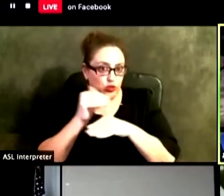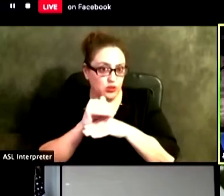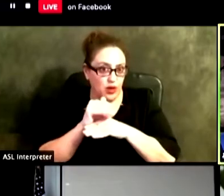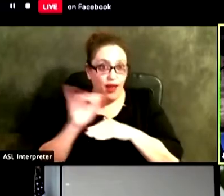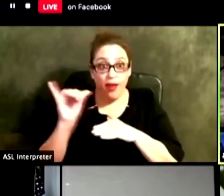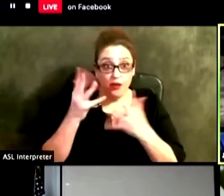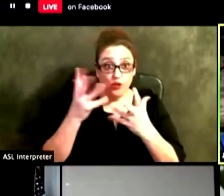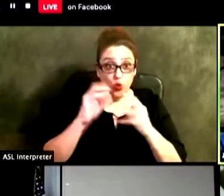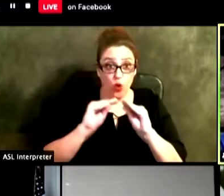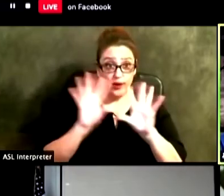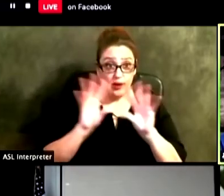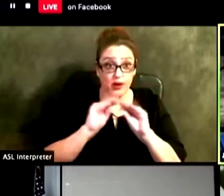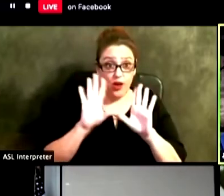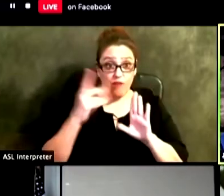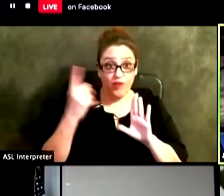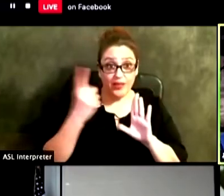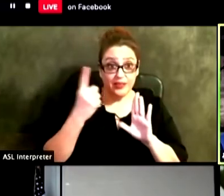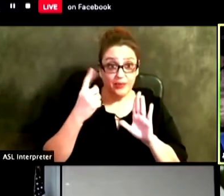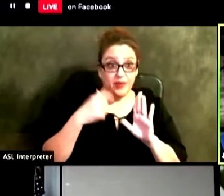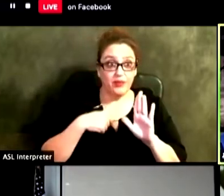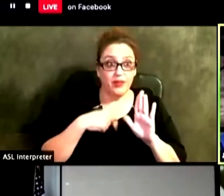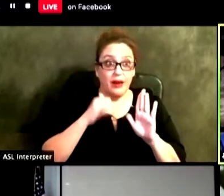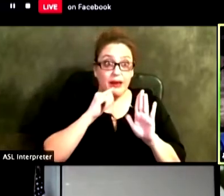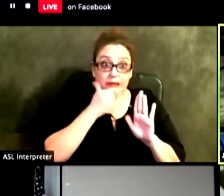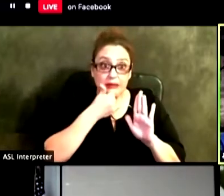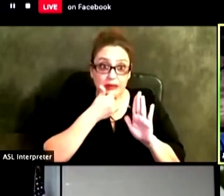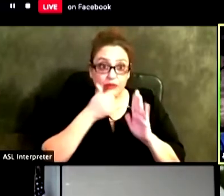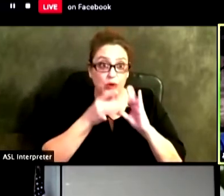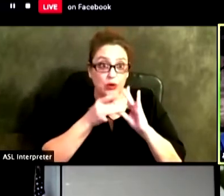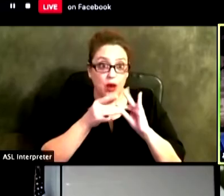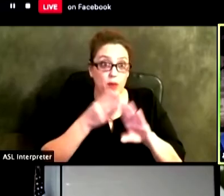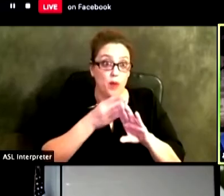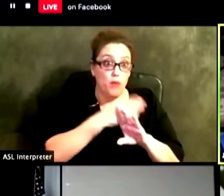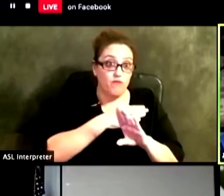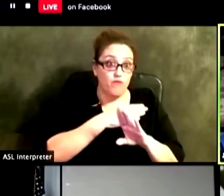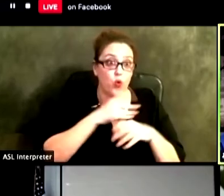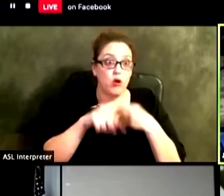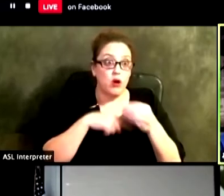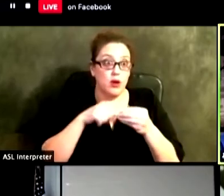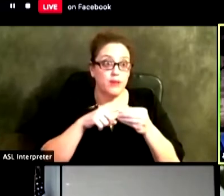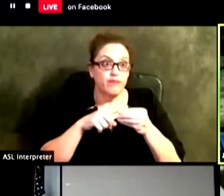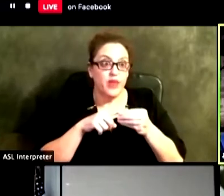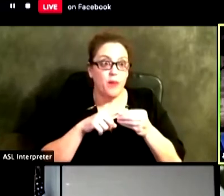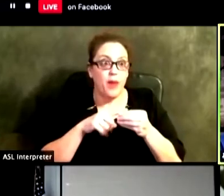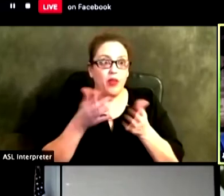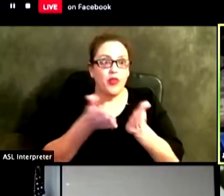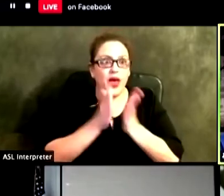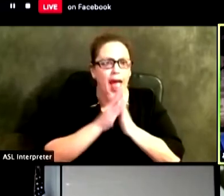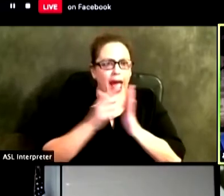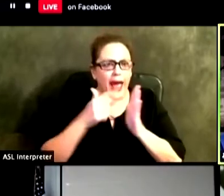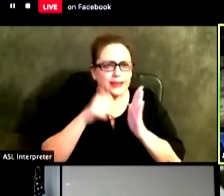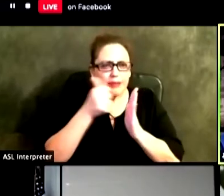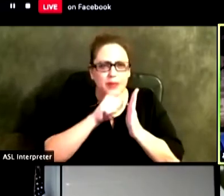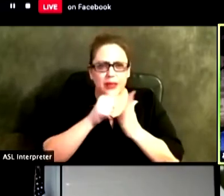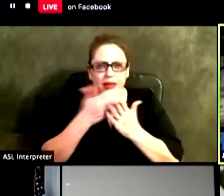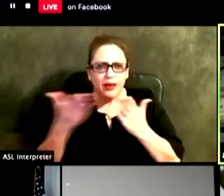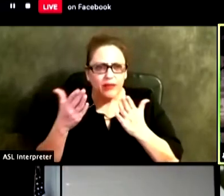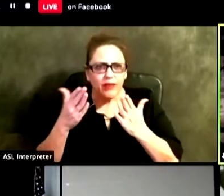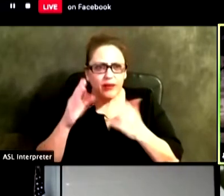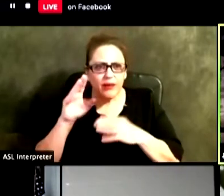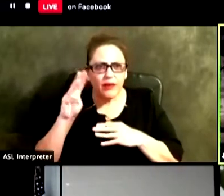I inadvertently said before related to the Ask Me Anything that the mayor mentioned. It's a